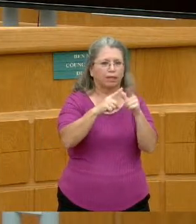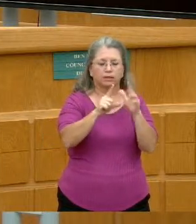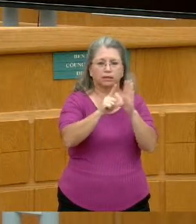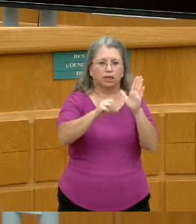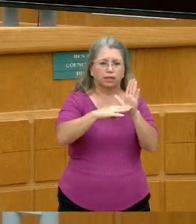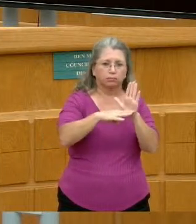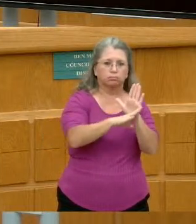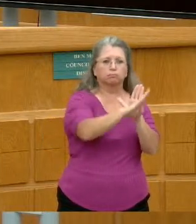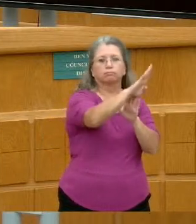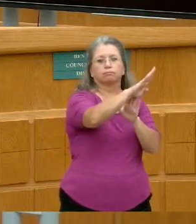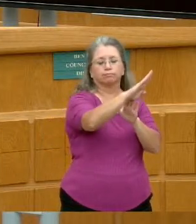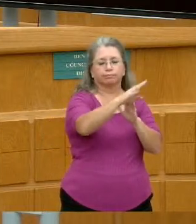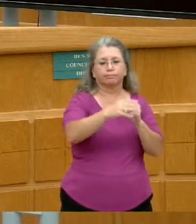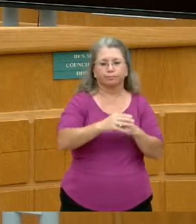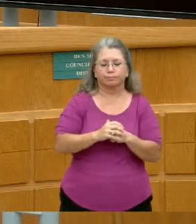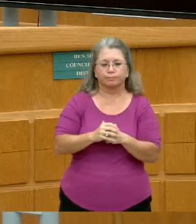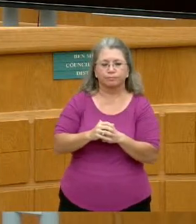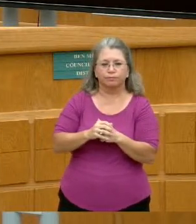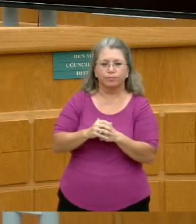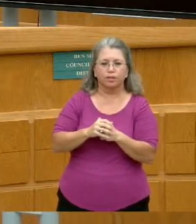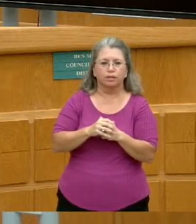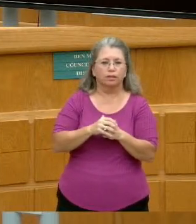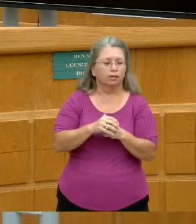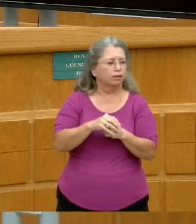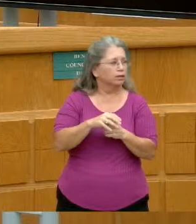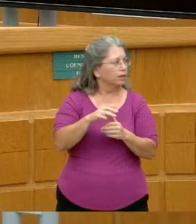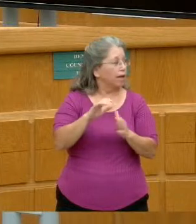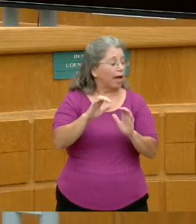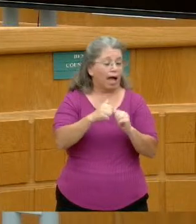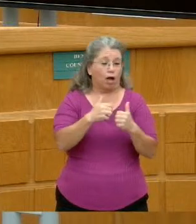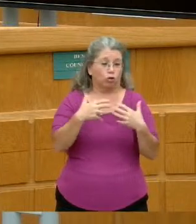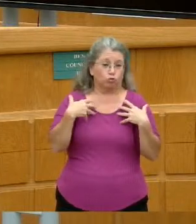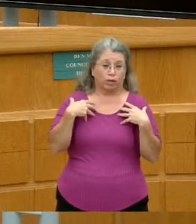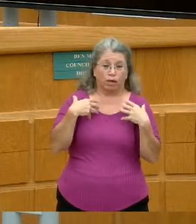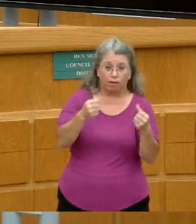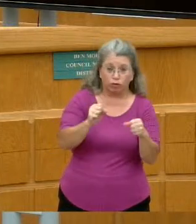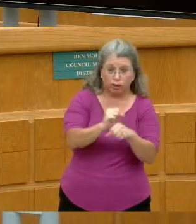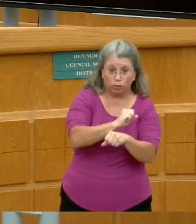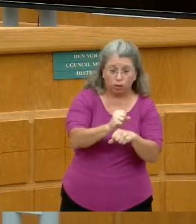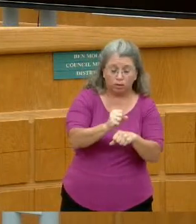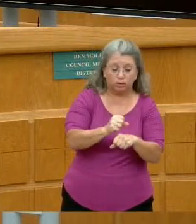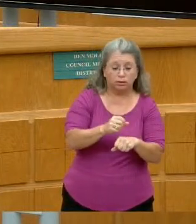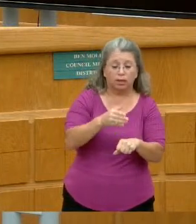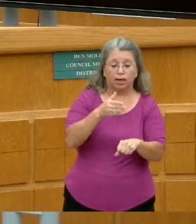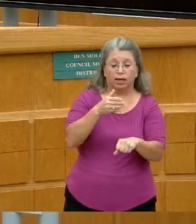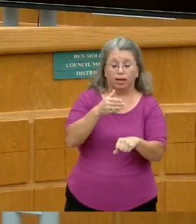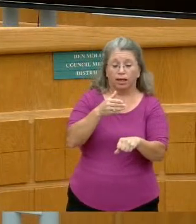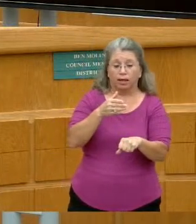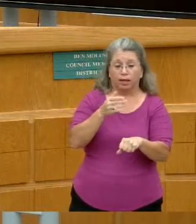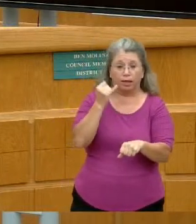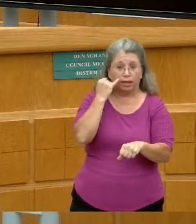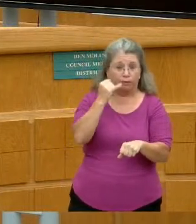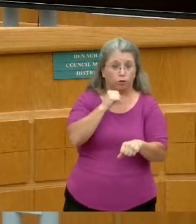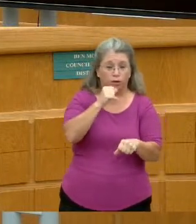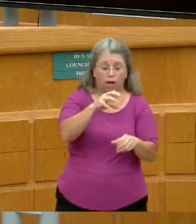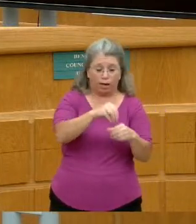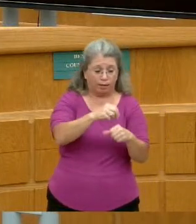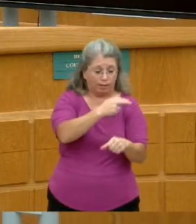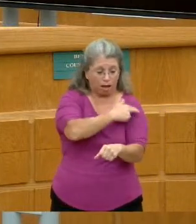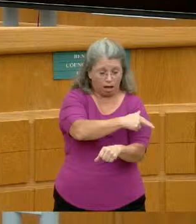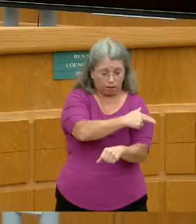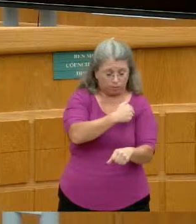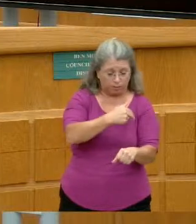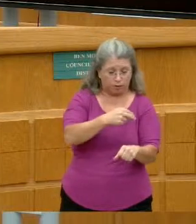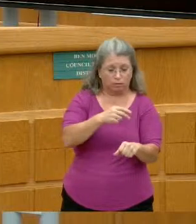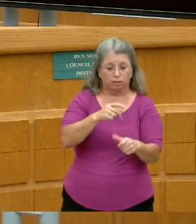429 recoveries. The way these recoveries work is that after 14 days, if you're not hospitalized, you're considered recovered if you show